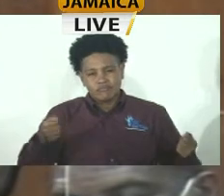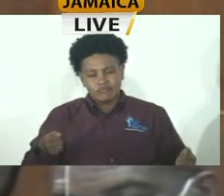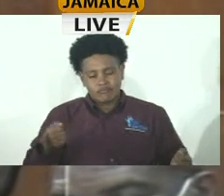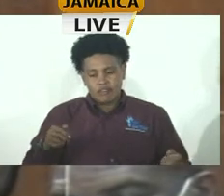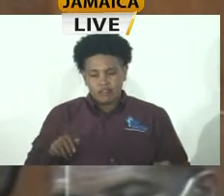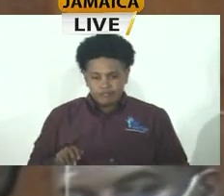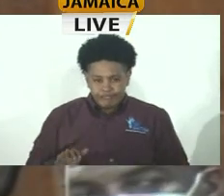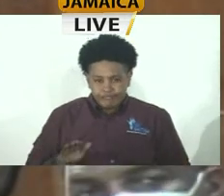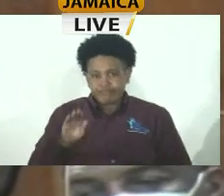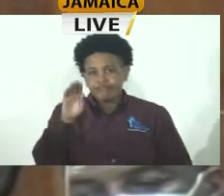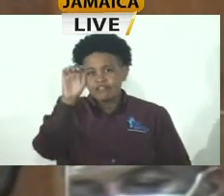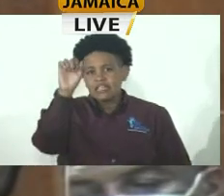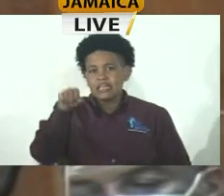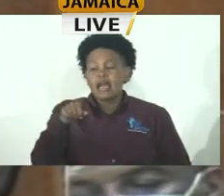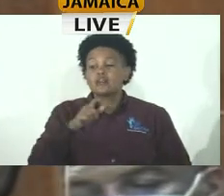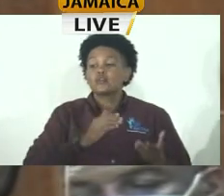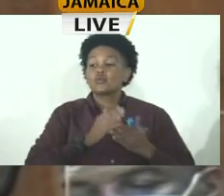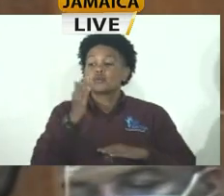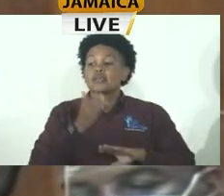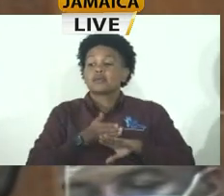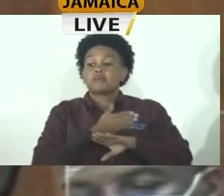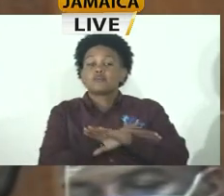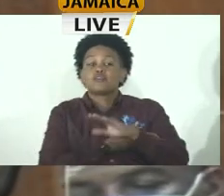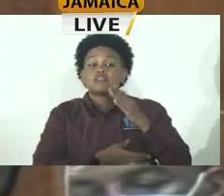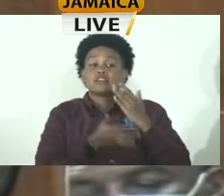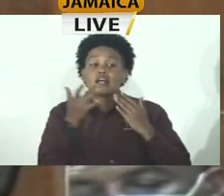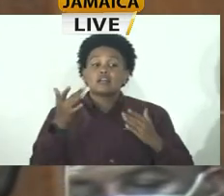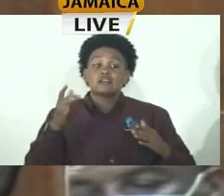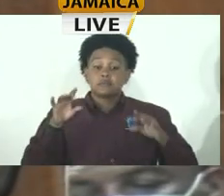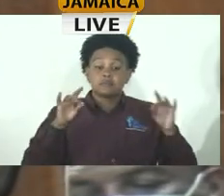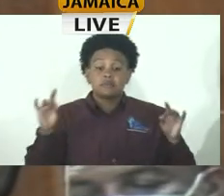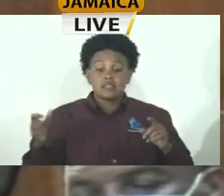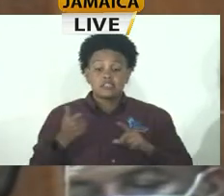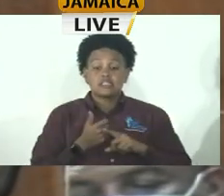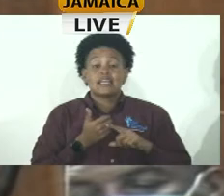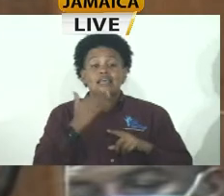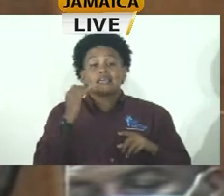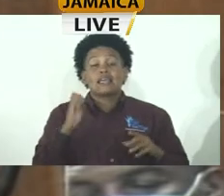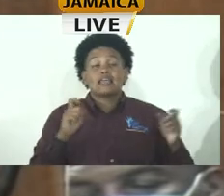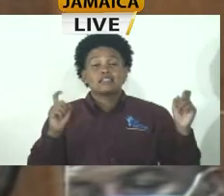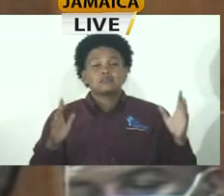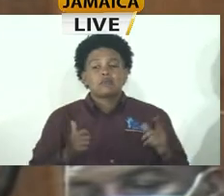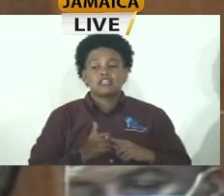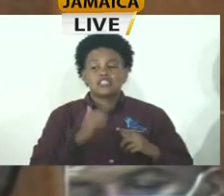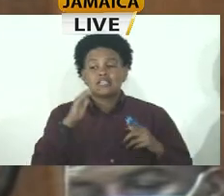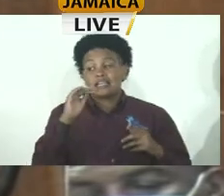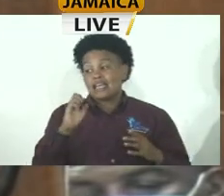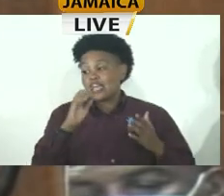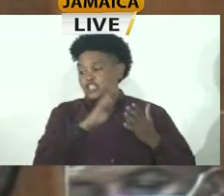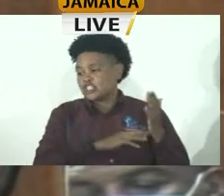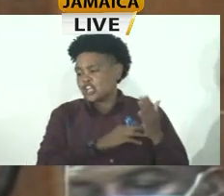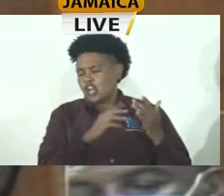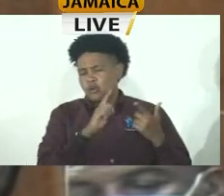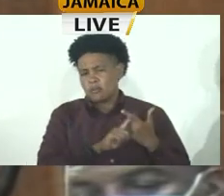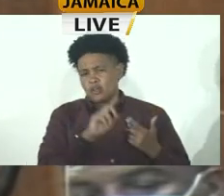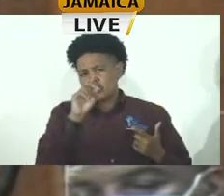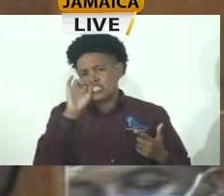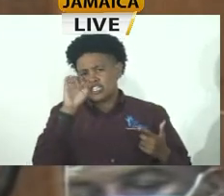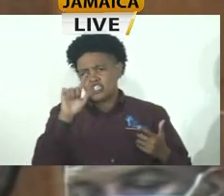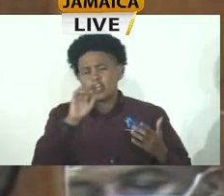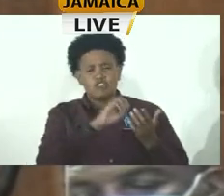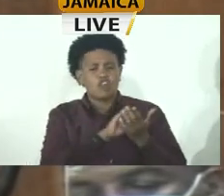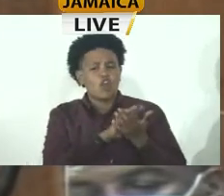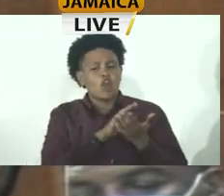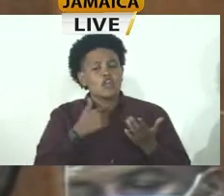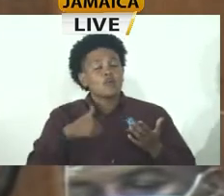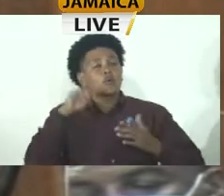improved technology madam speaker juror selection case fluent docketing management case scheduling and digital recording will be